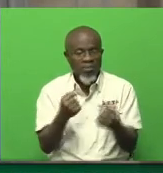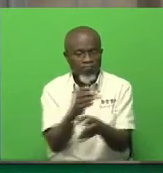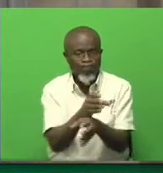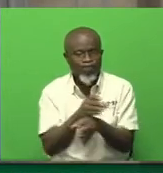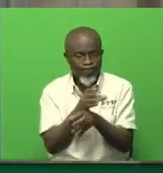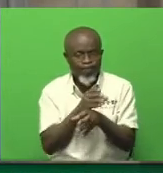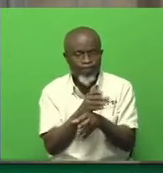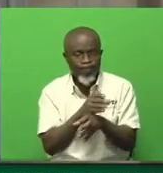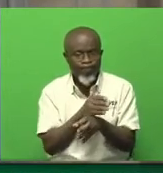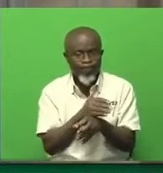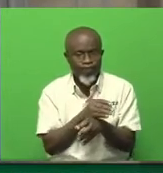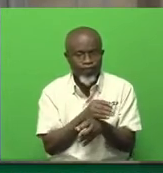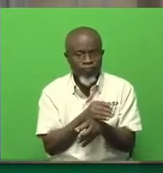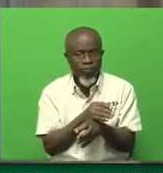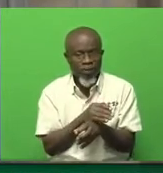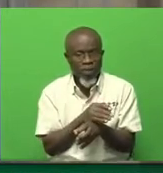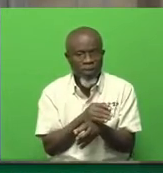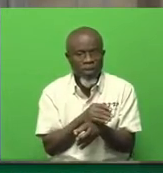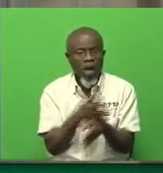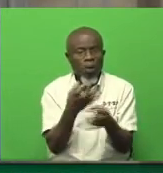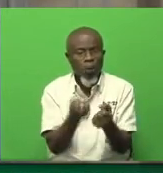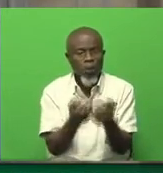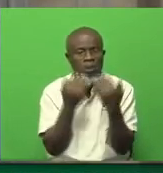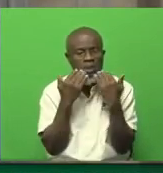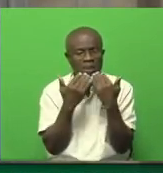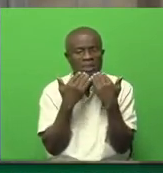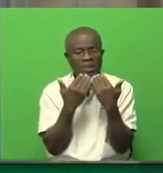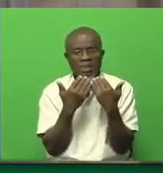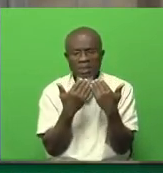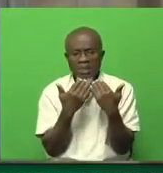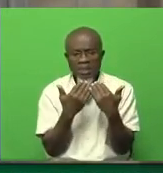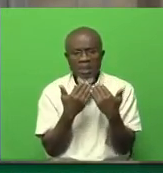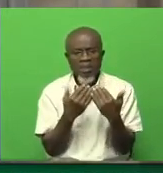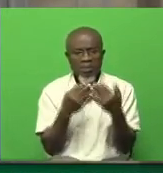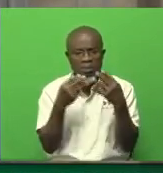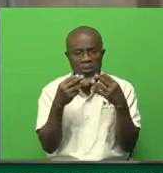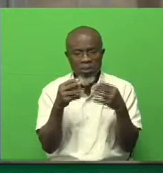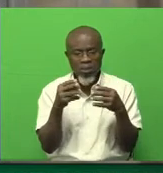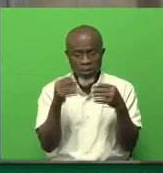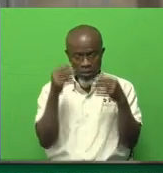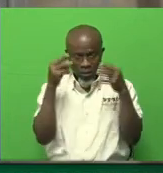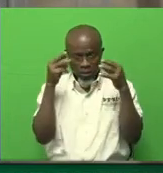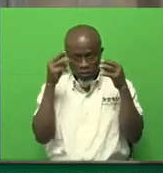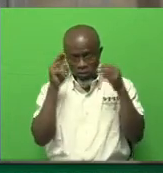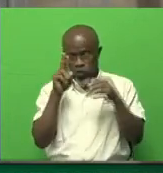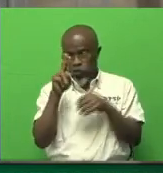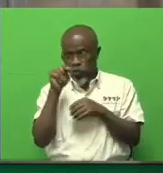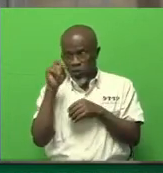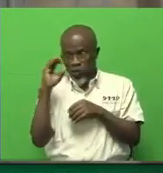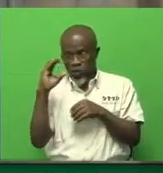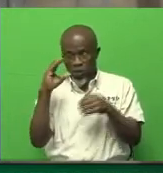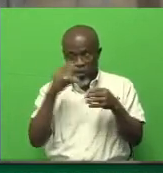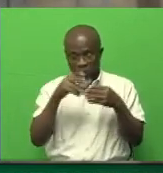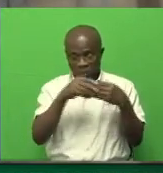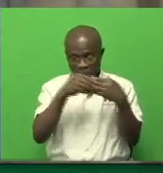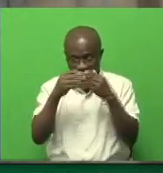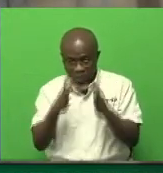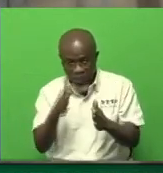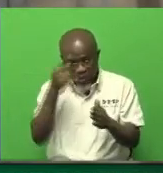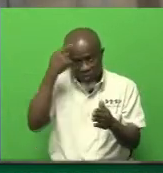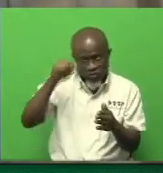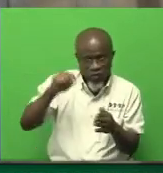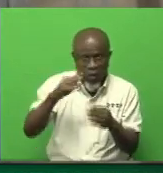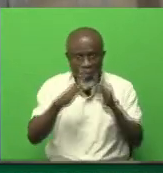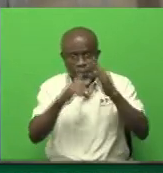design and build recover Hospital in one term in office an institution integral